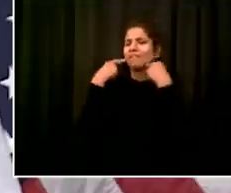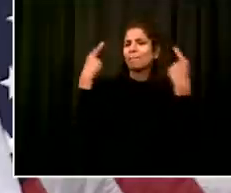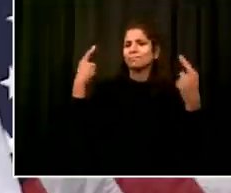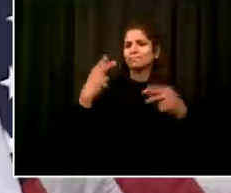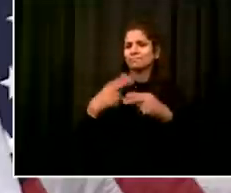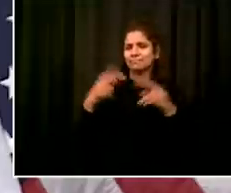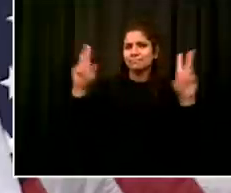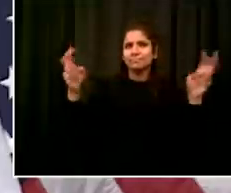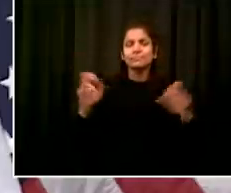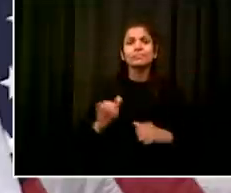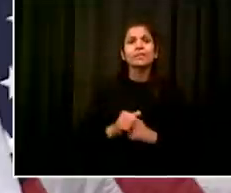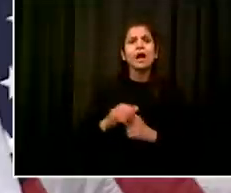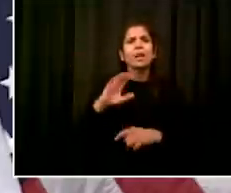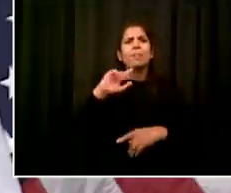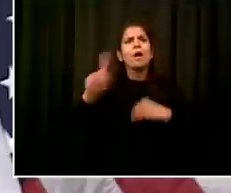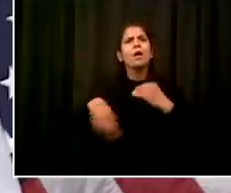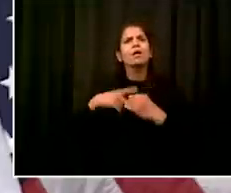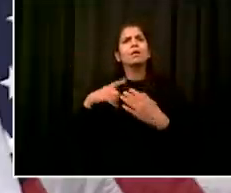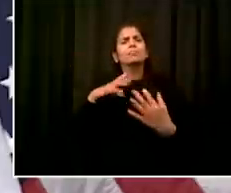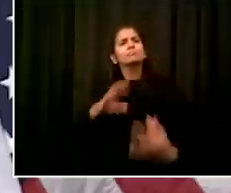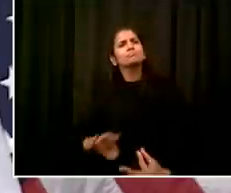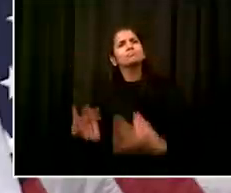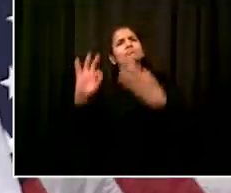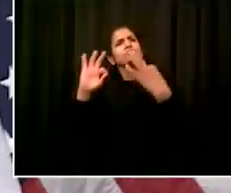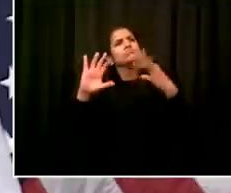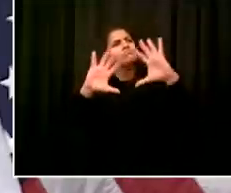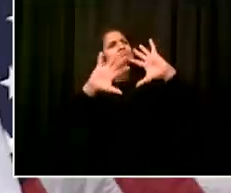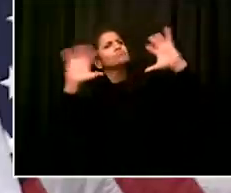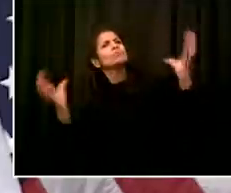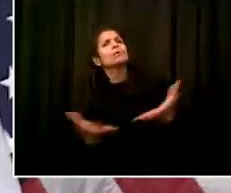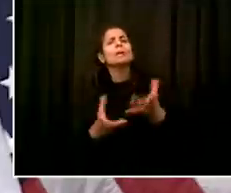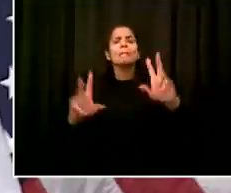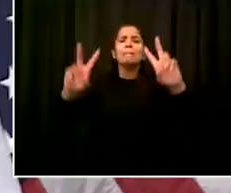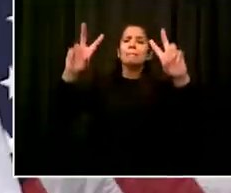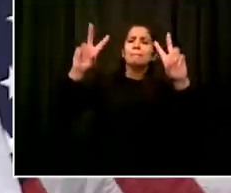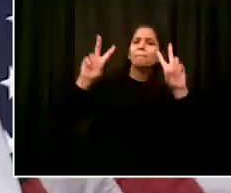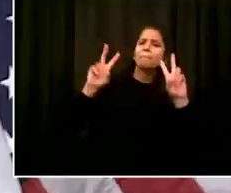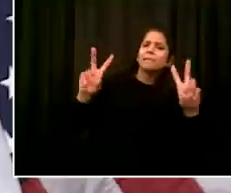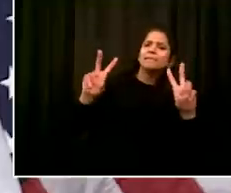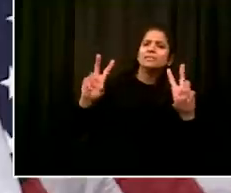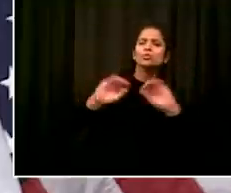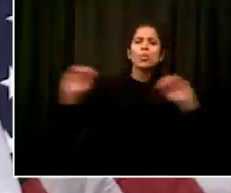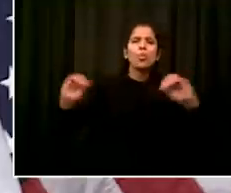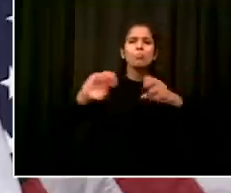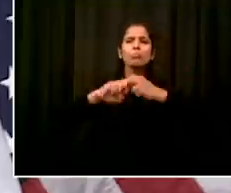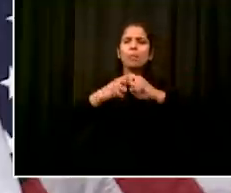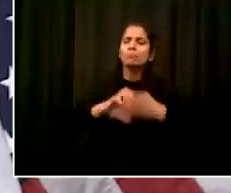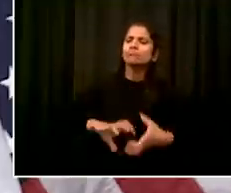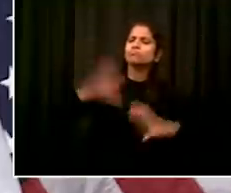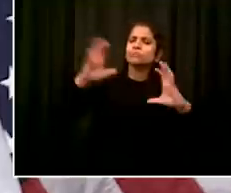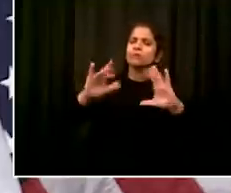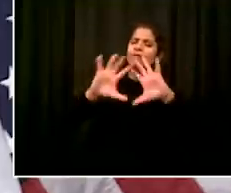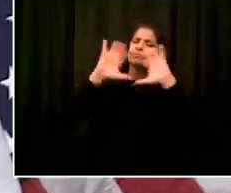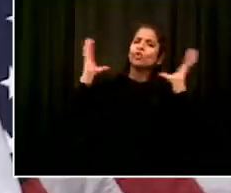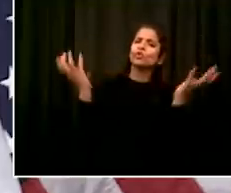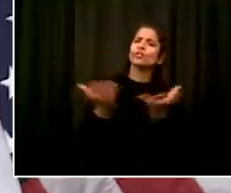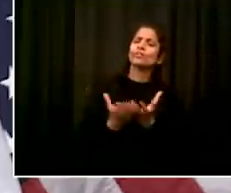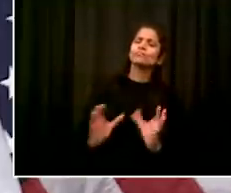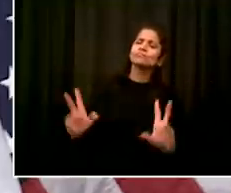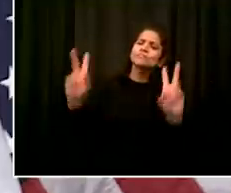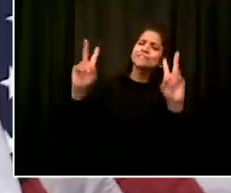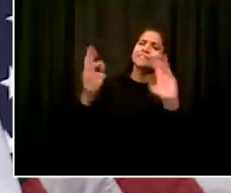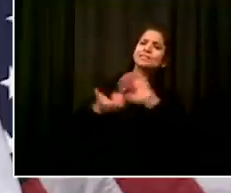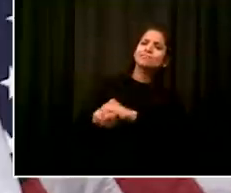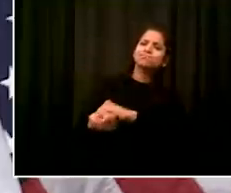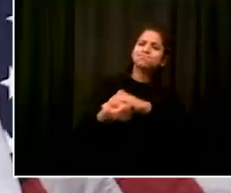making a lot of progress, I truly believe. I believe the protest movements themselves, the peaceful protest, is the essence of how we make progress.